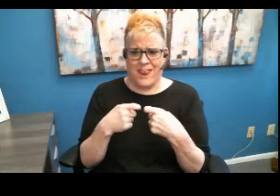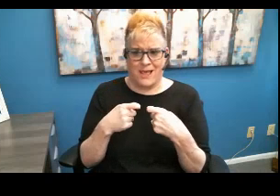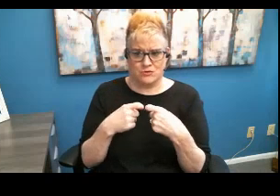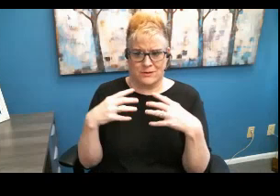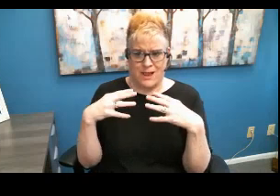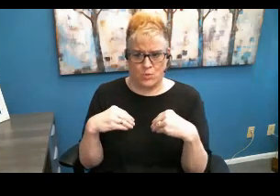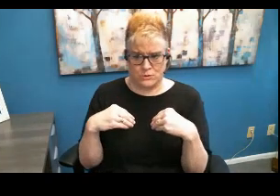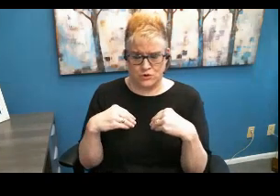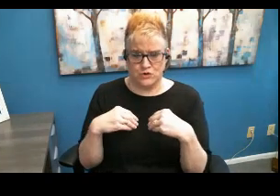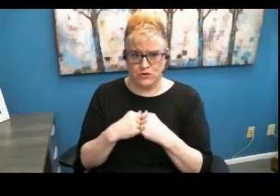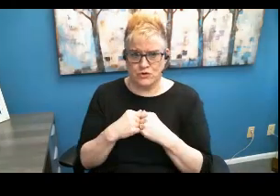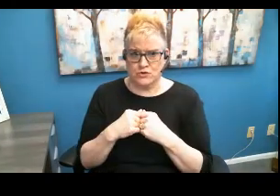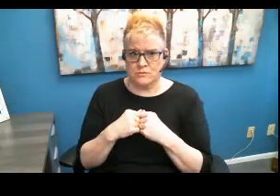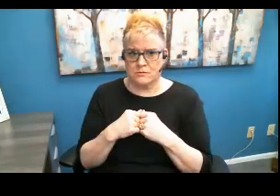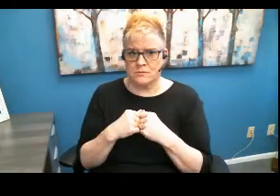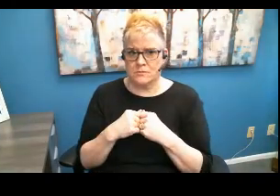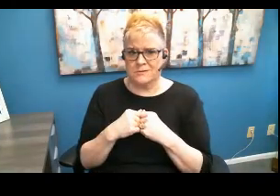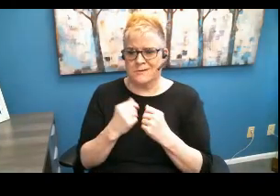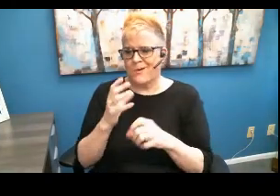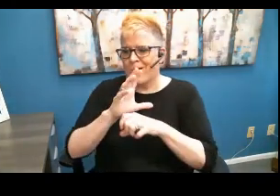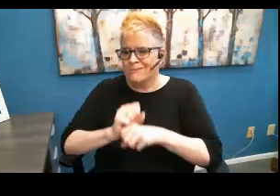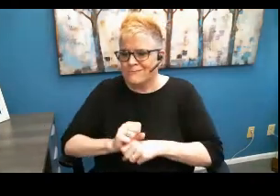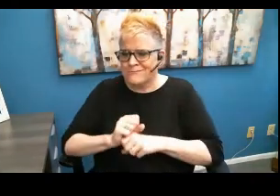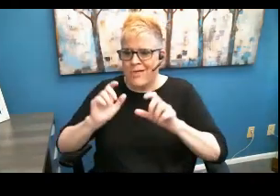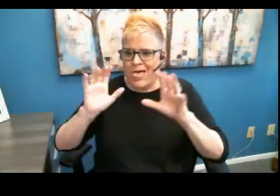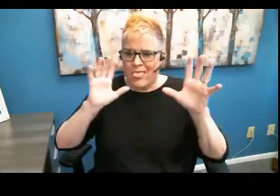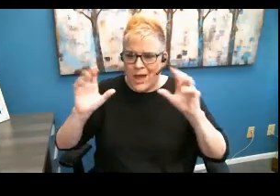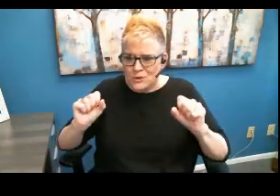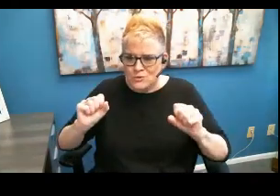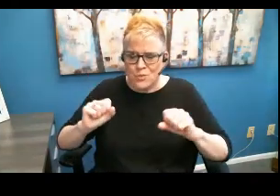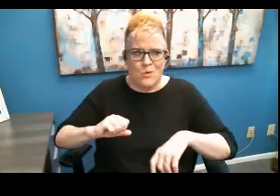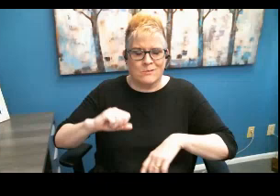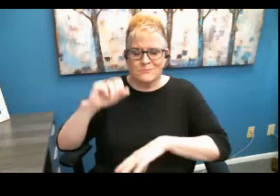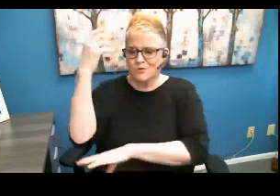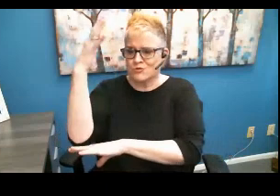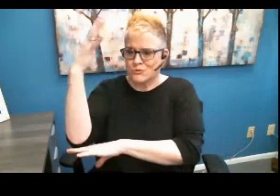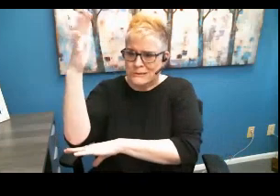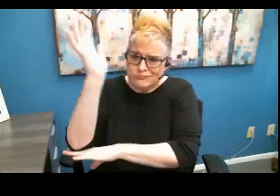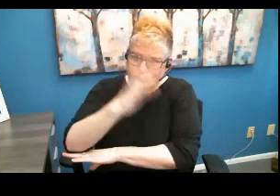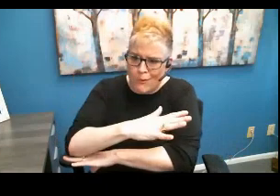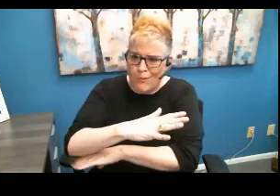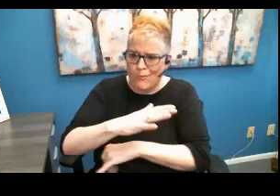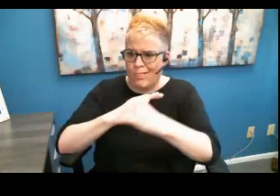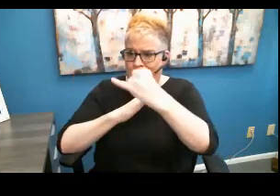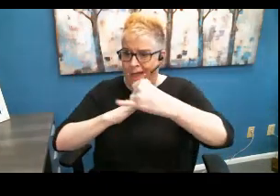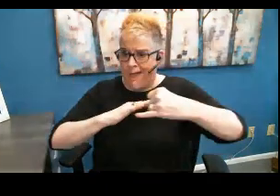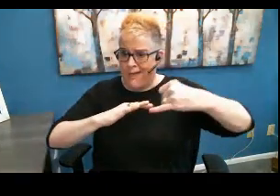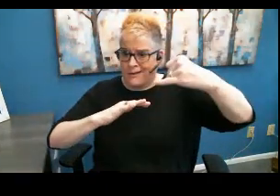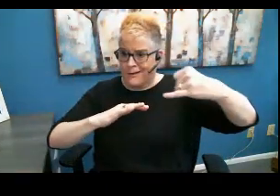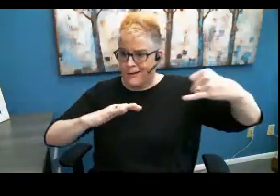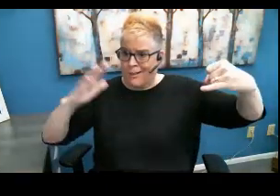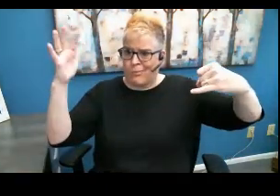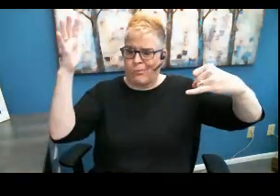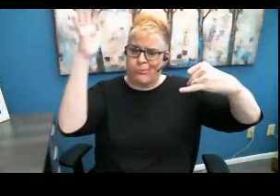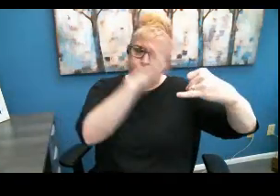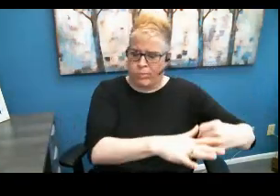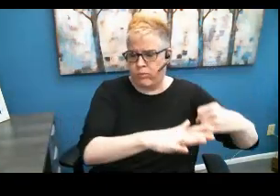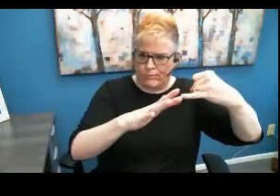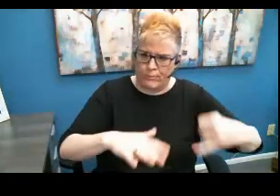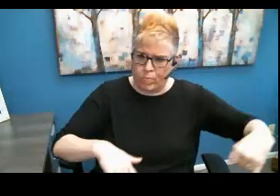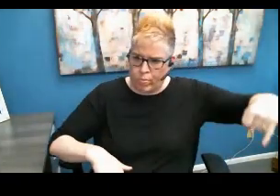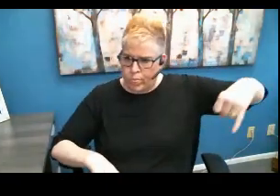used to thunderstorms coming through, knocking down trees that'll take out a power line, and you'll be out of power for a little bit of